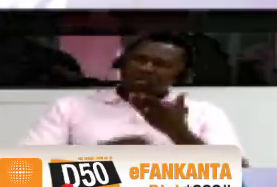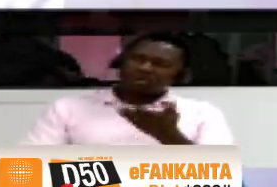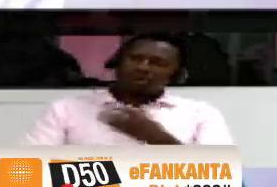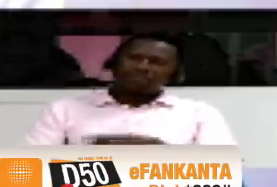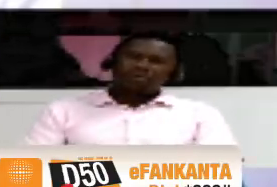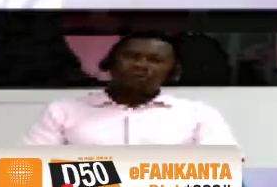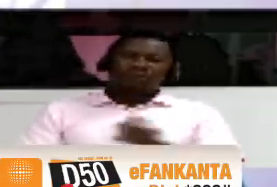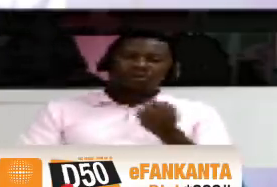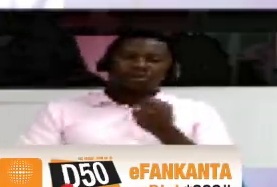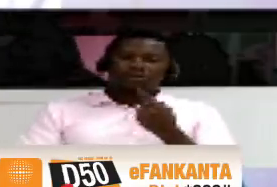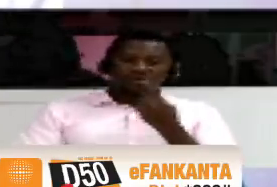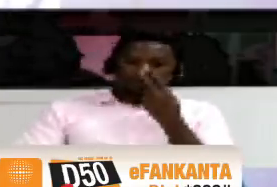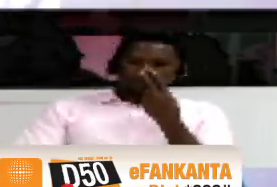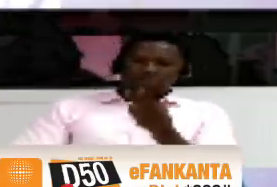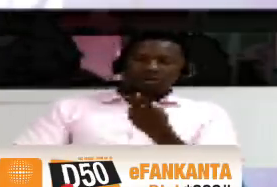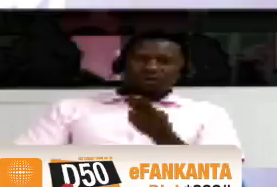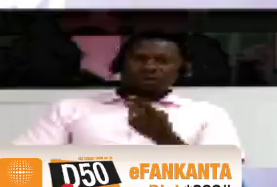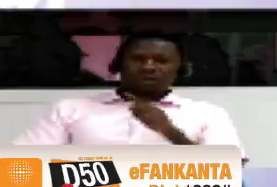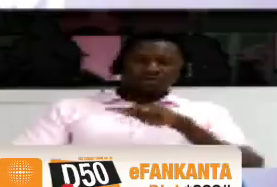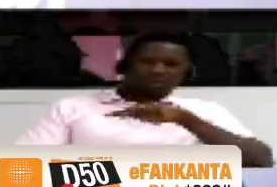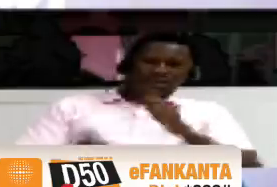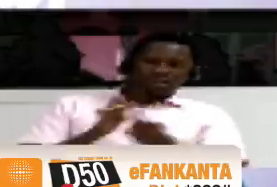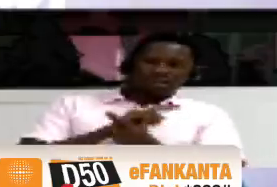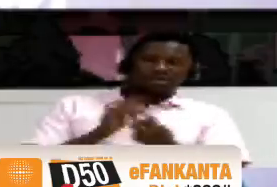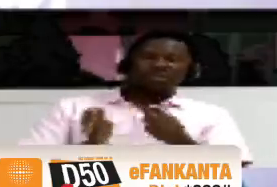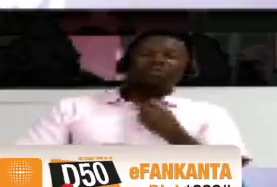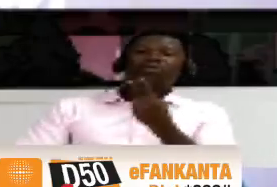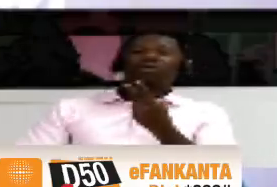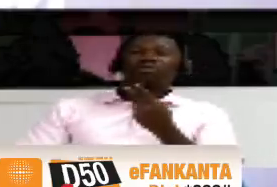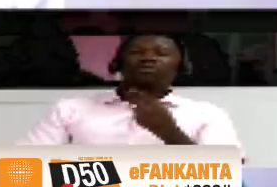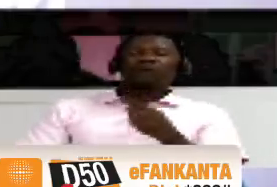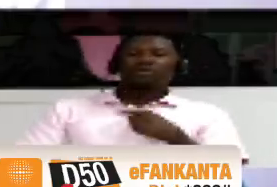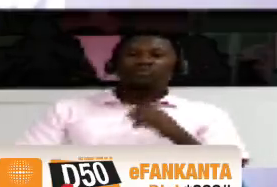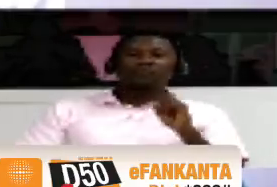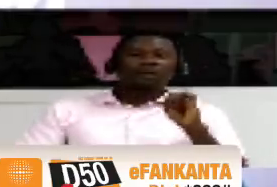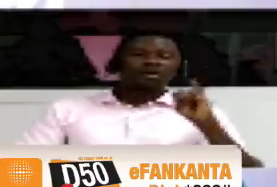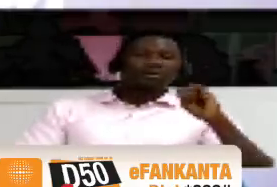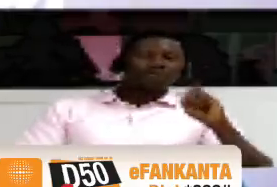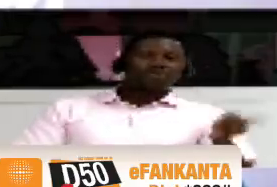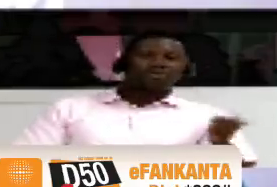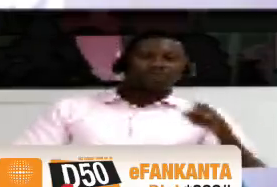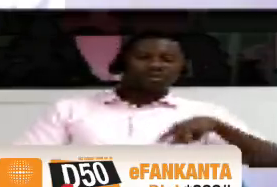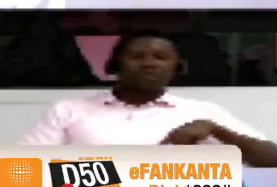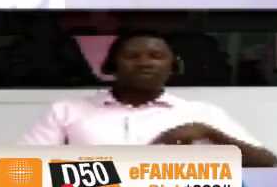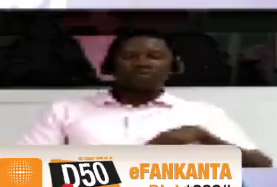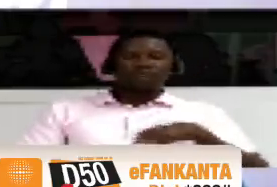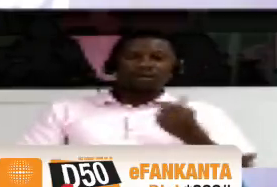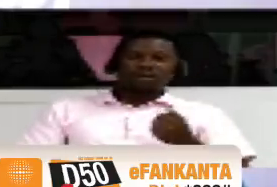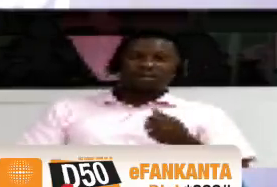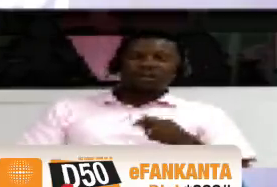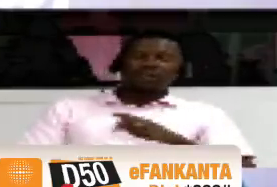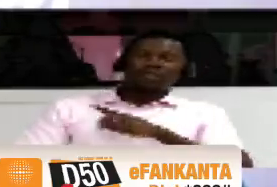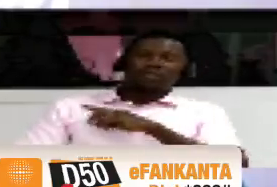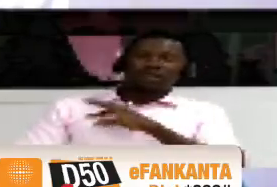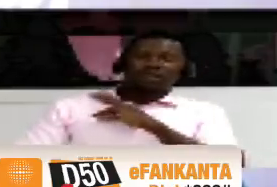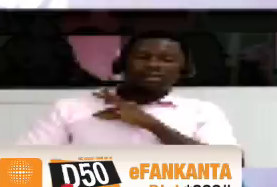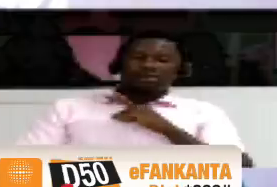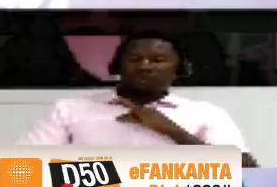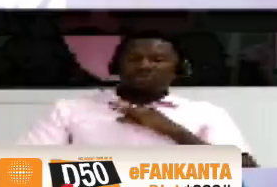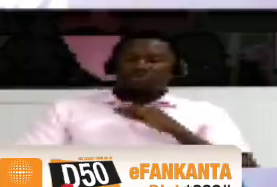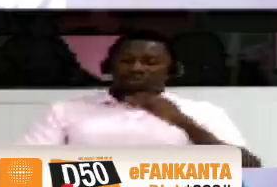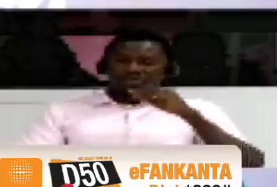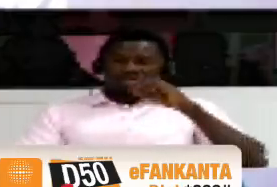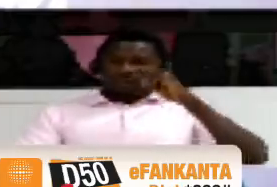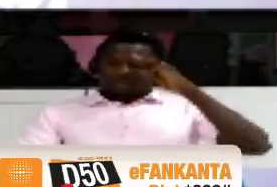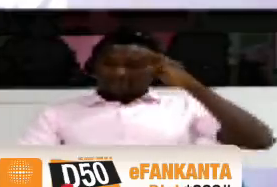a change in the tone of the voice of the IGP and the Interior Minister, Usman Baji. Can you give